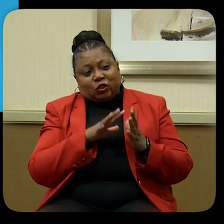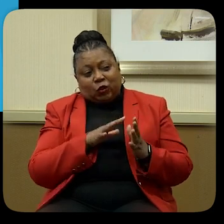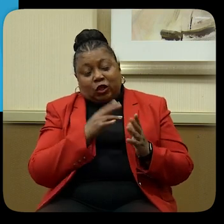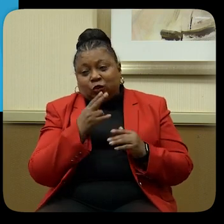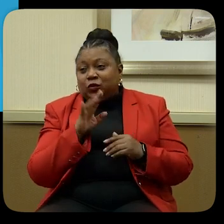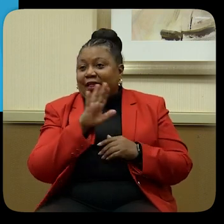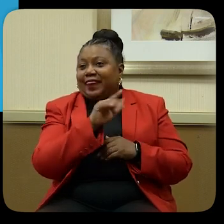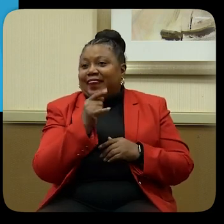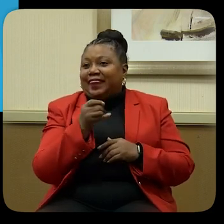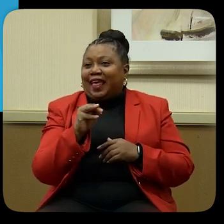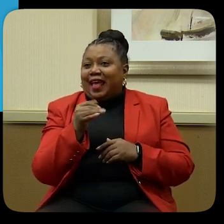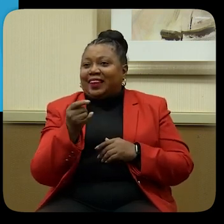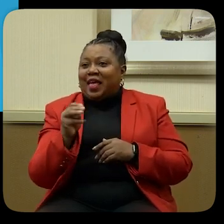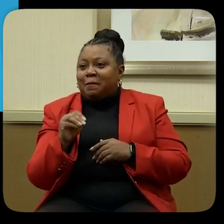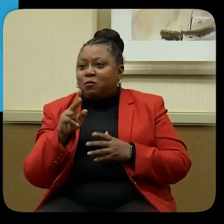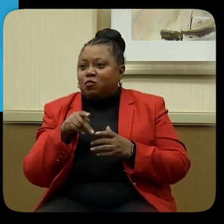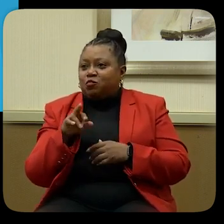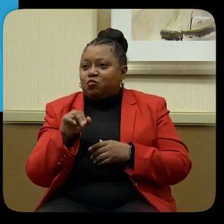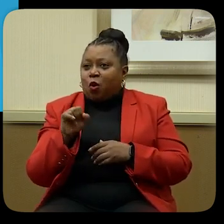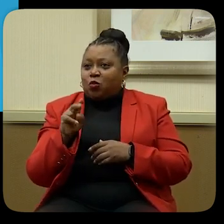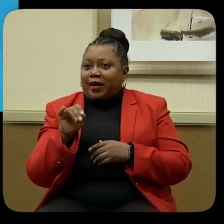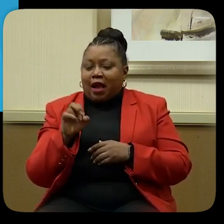student using they, them pronouns.